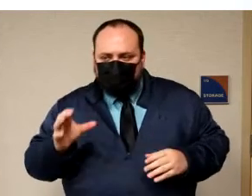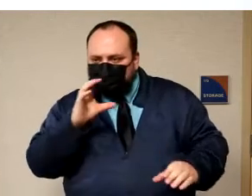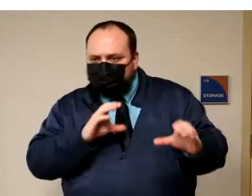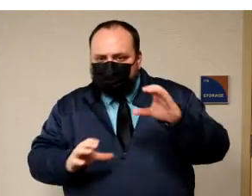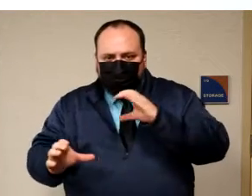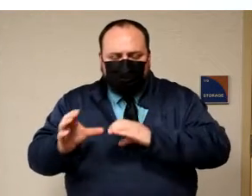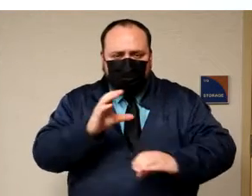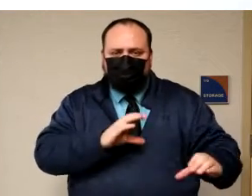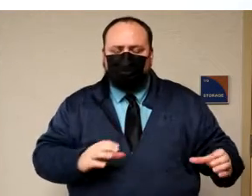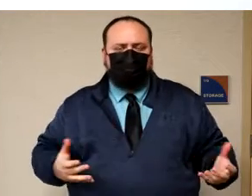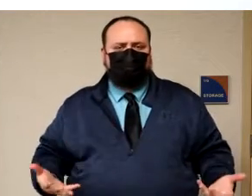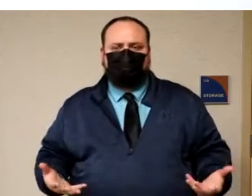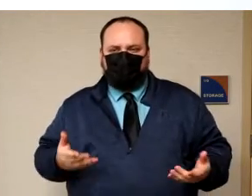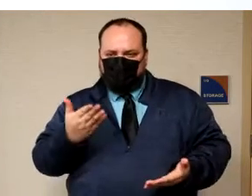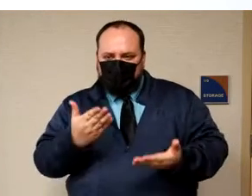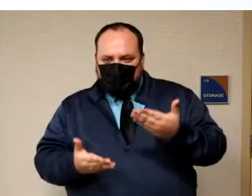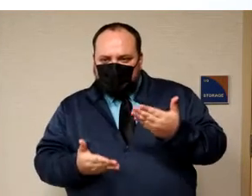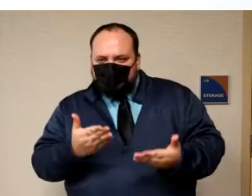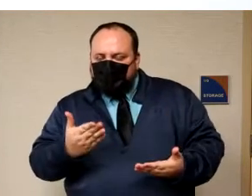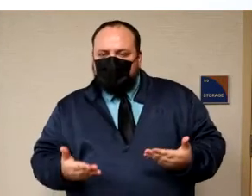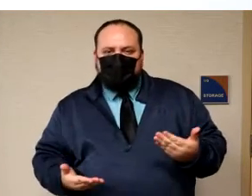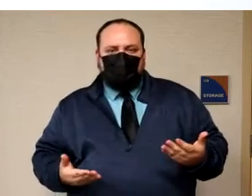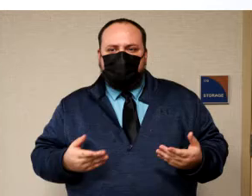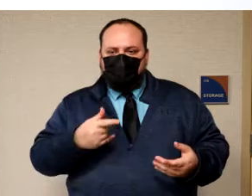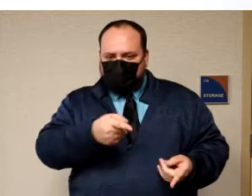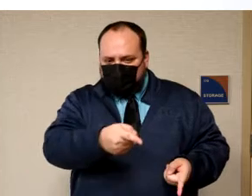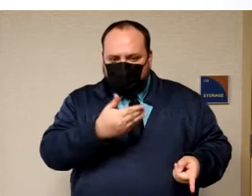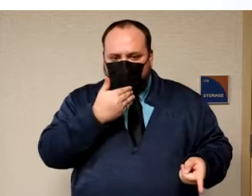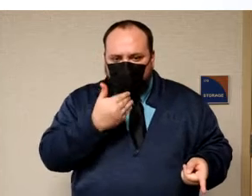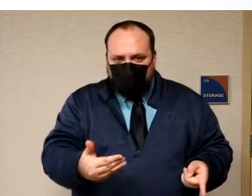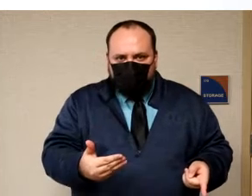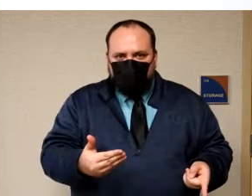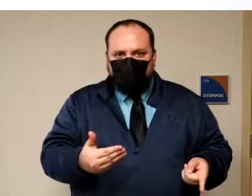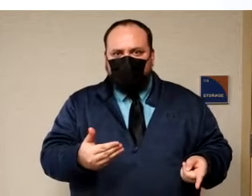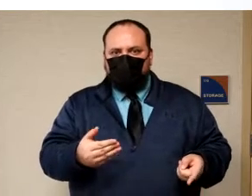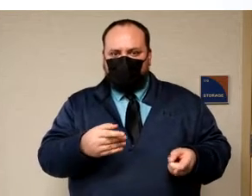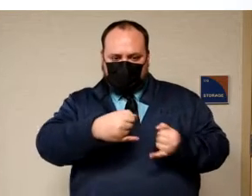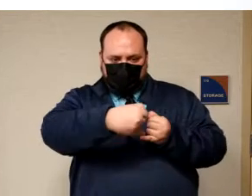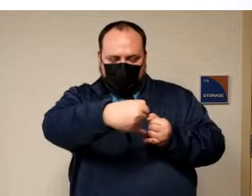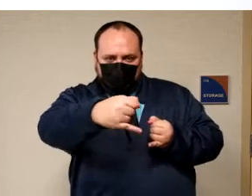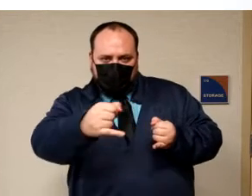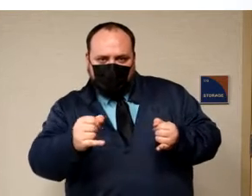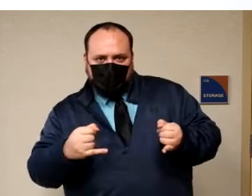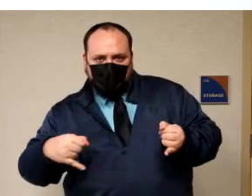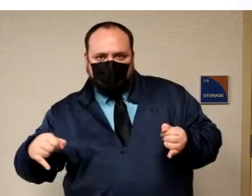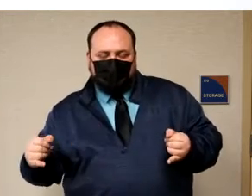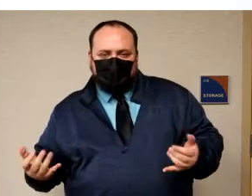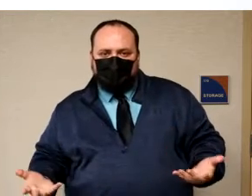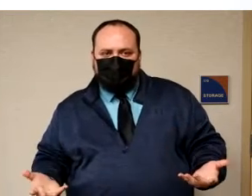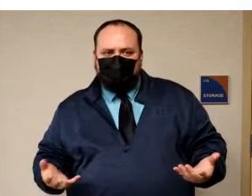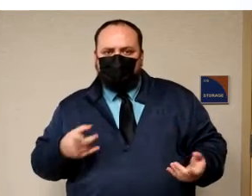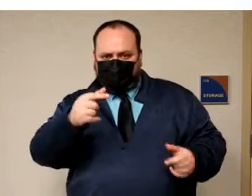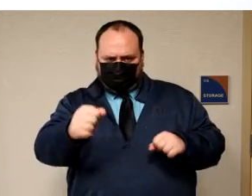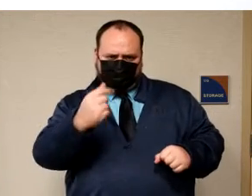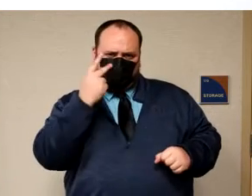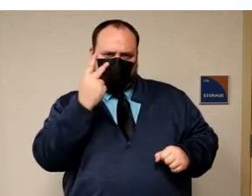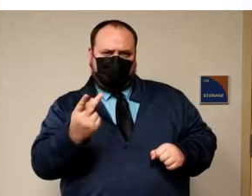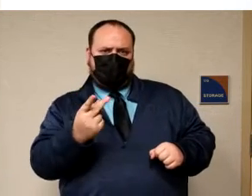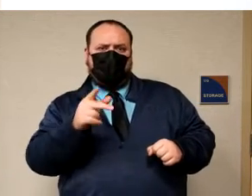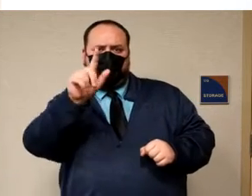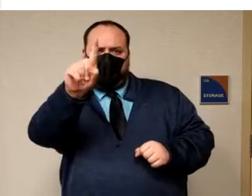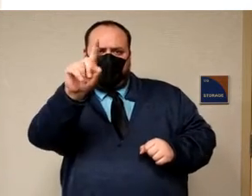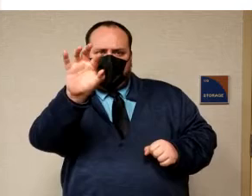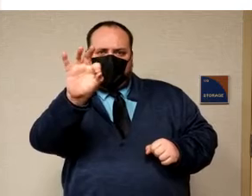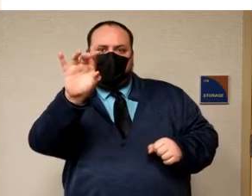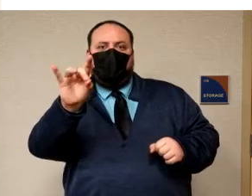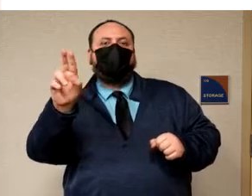So that might be good dividing lines. So you can see 198 is a lot of